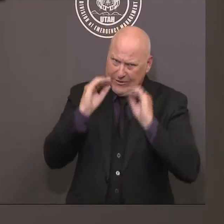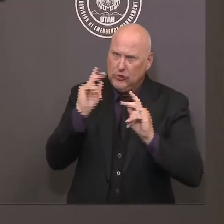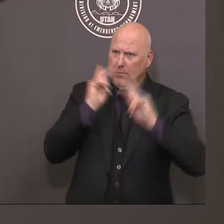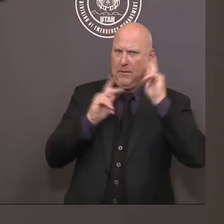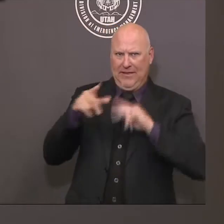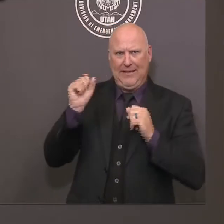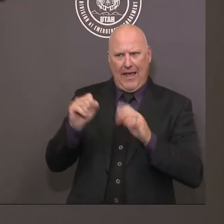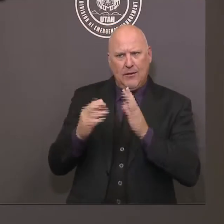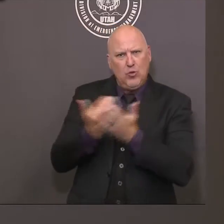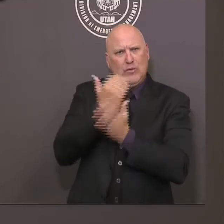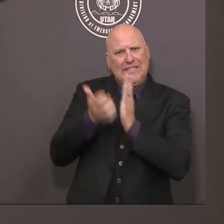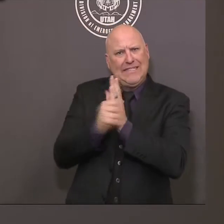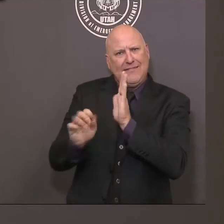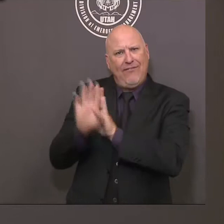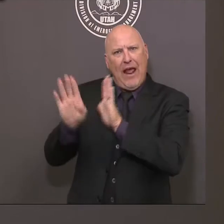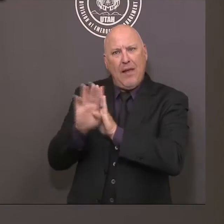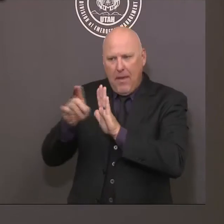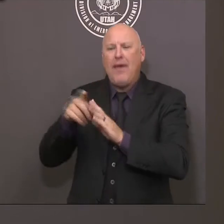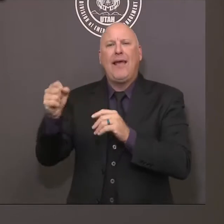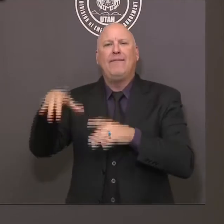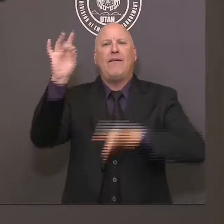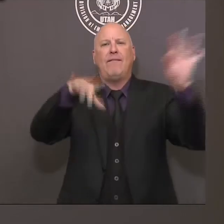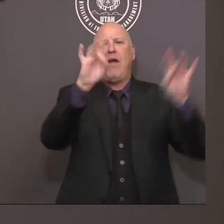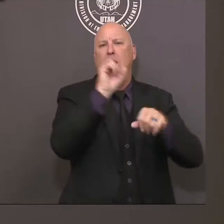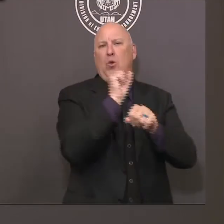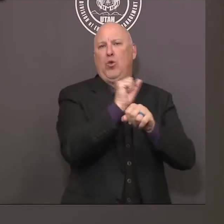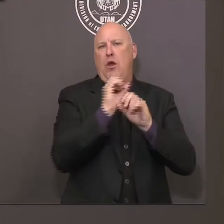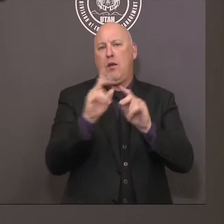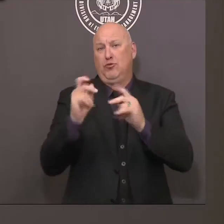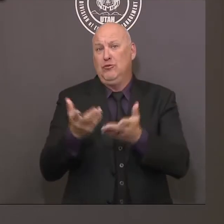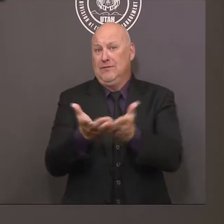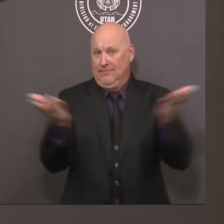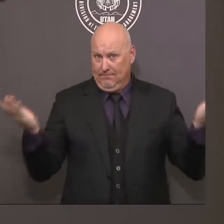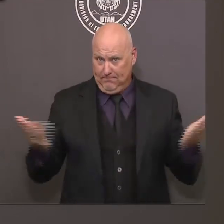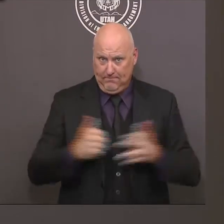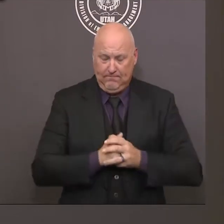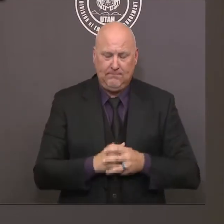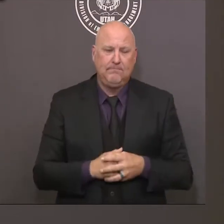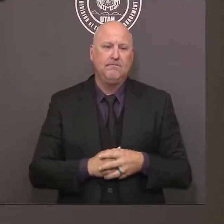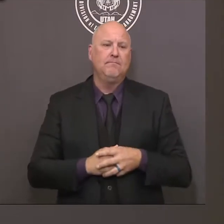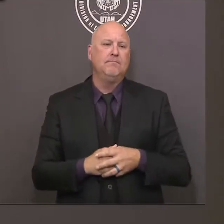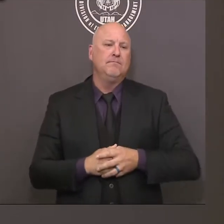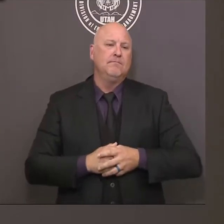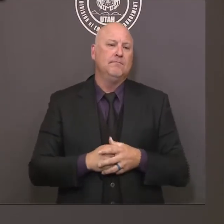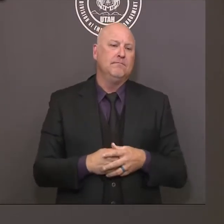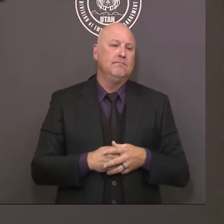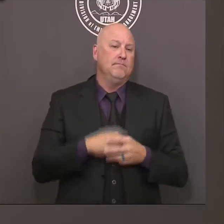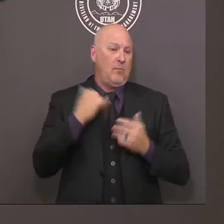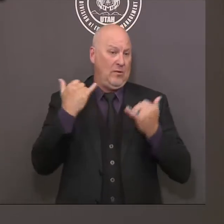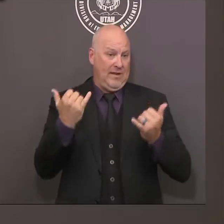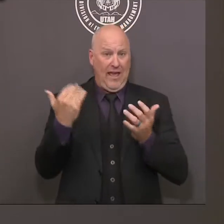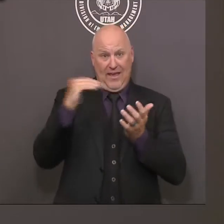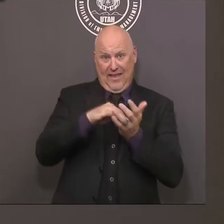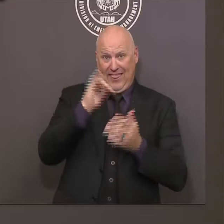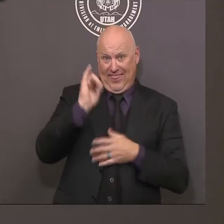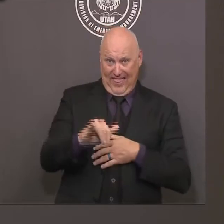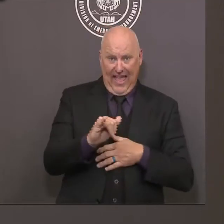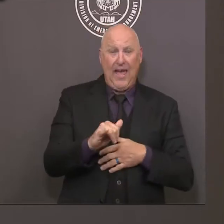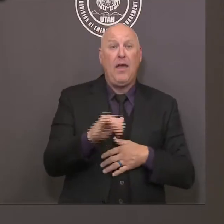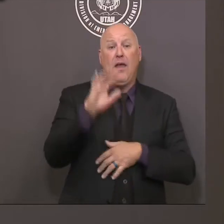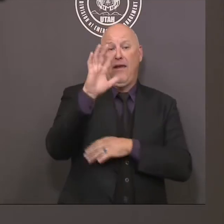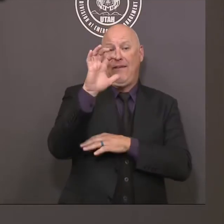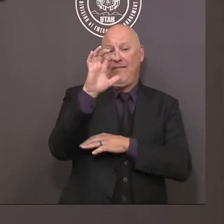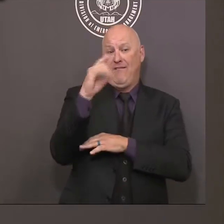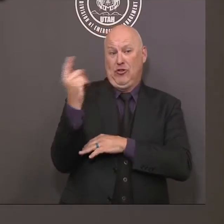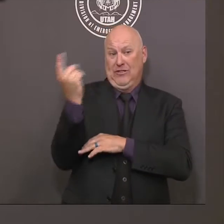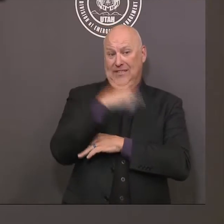that can be taken in the next 500 days to ensure prosperity for the next 5,000 days. This part of the plan builds on our understanding